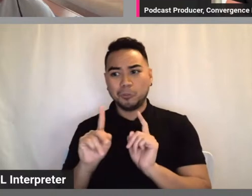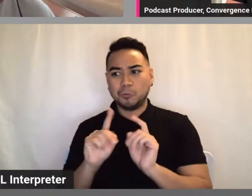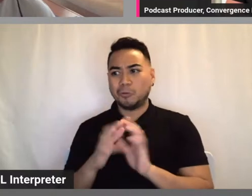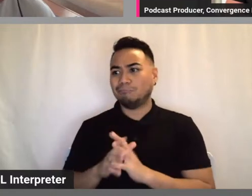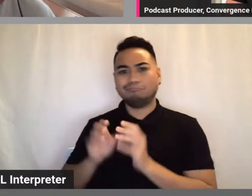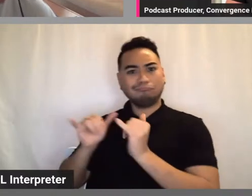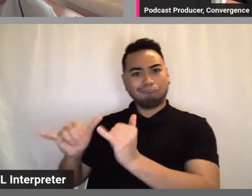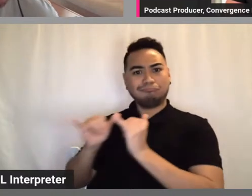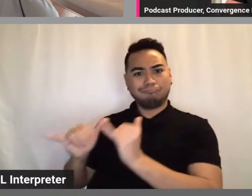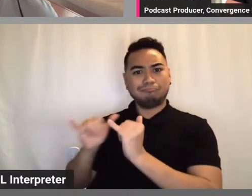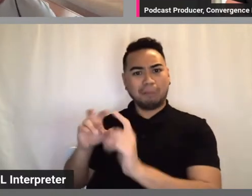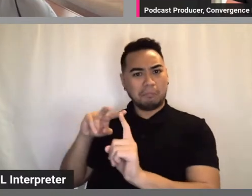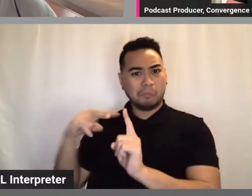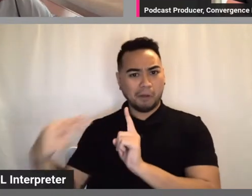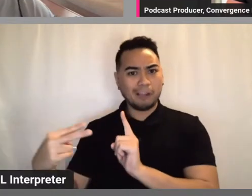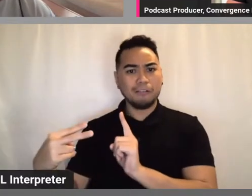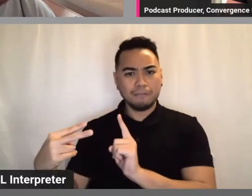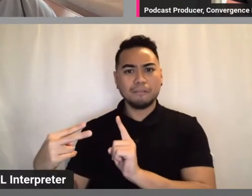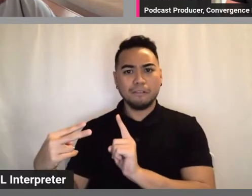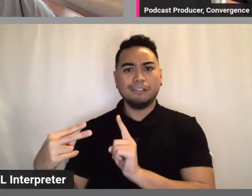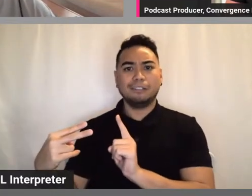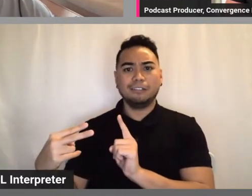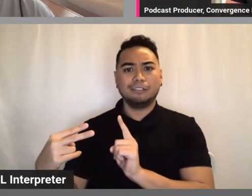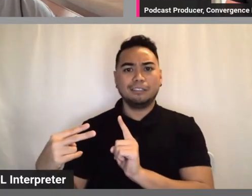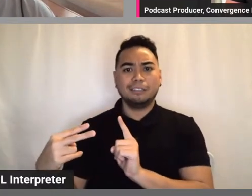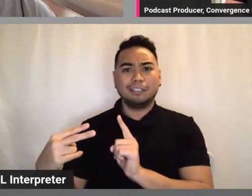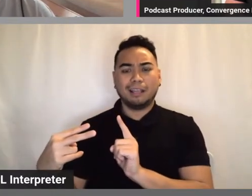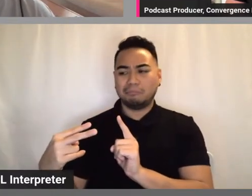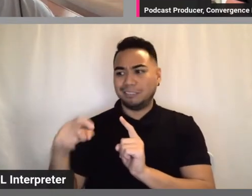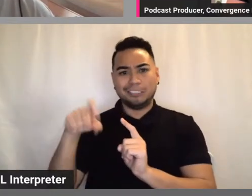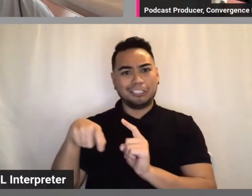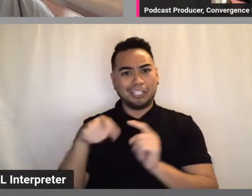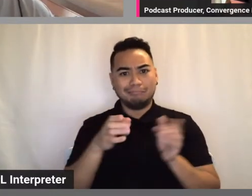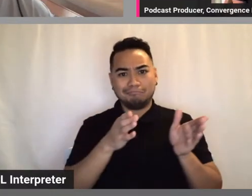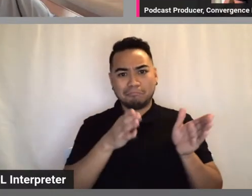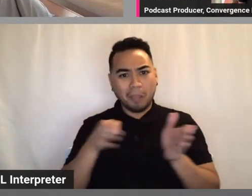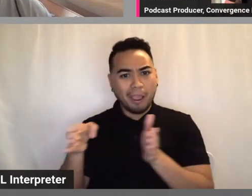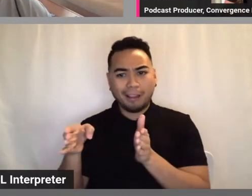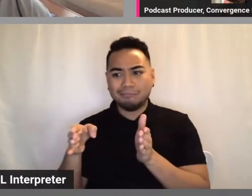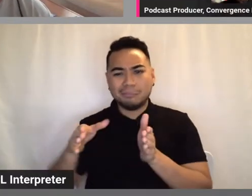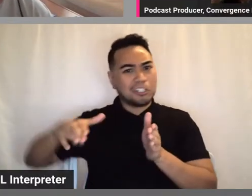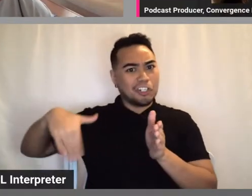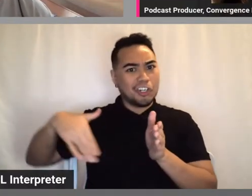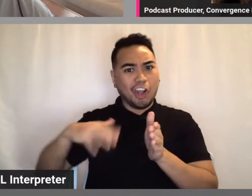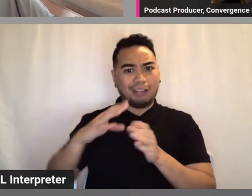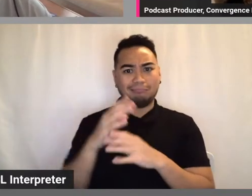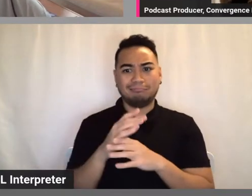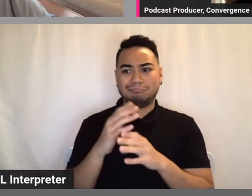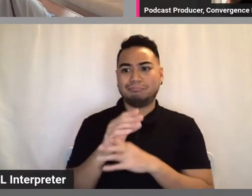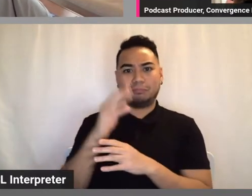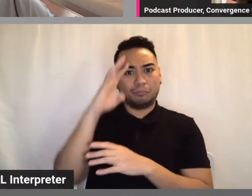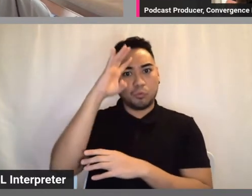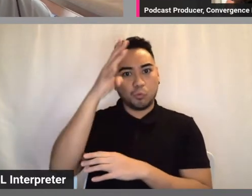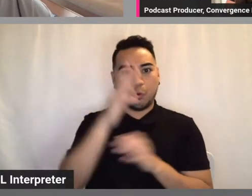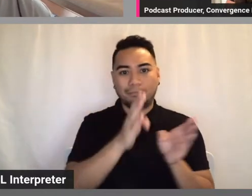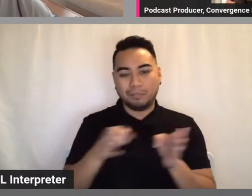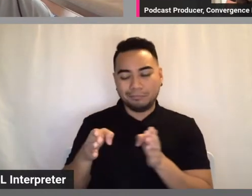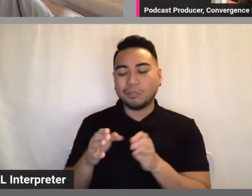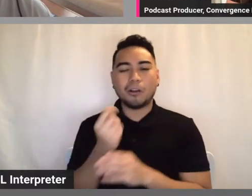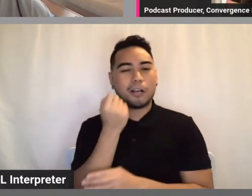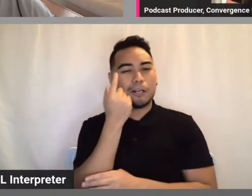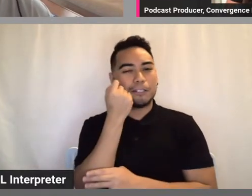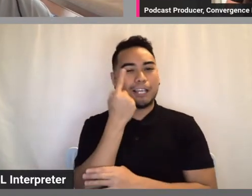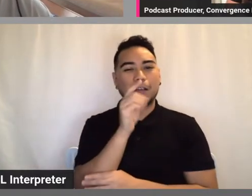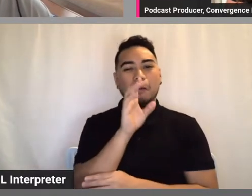way I do, and we have a bit of a plan for it. And like, I mean, honestly, like the idea of block and build boils down